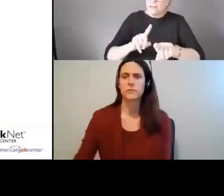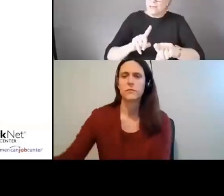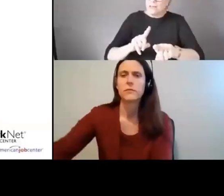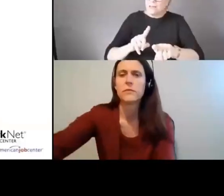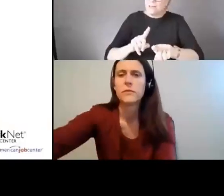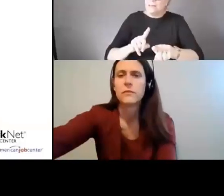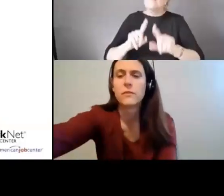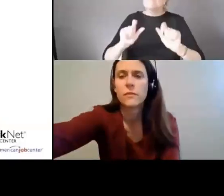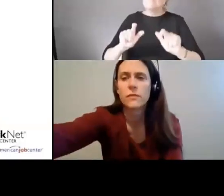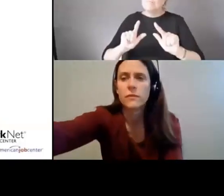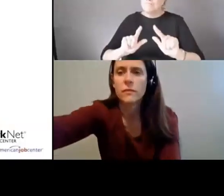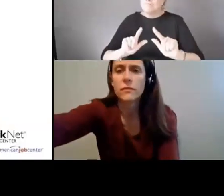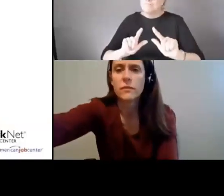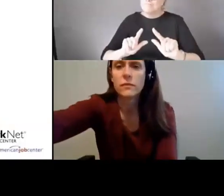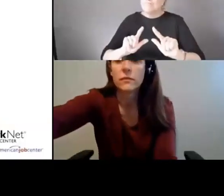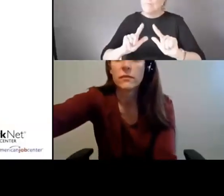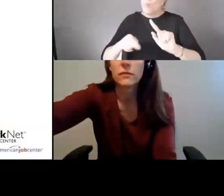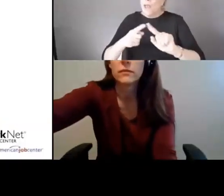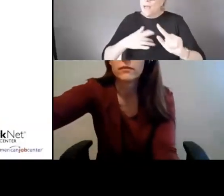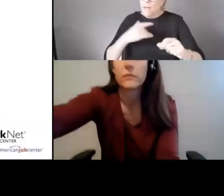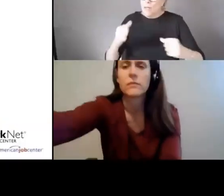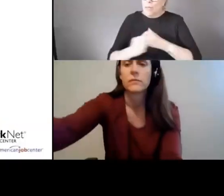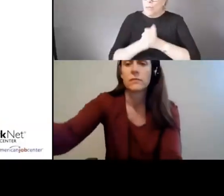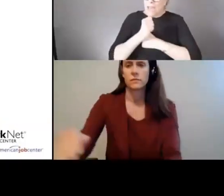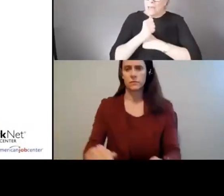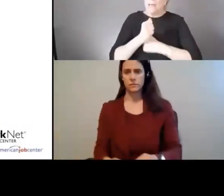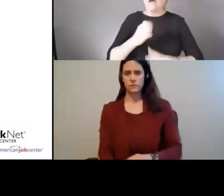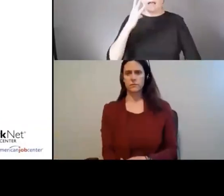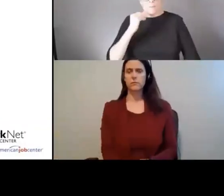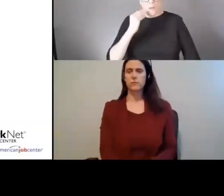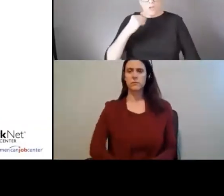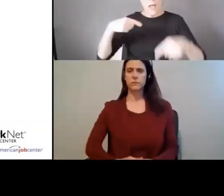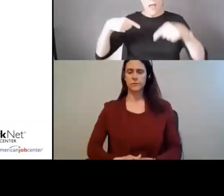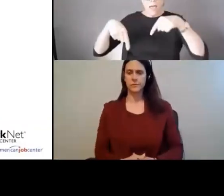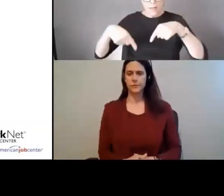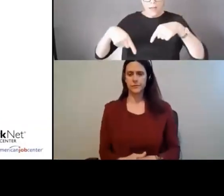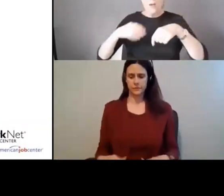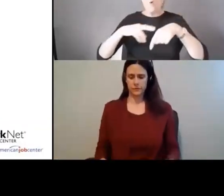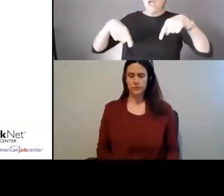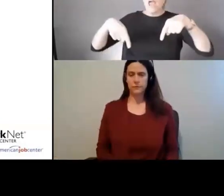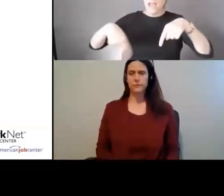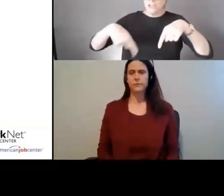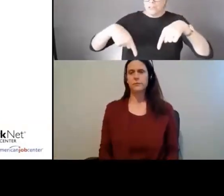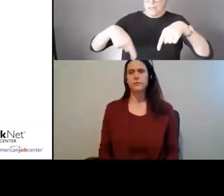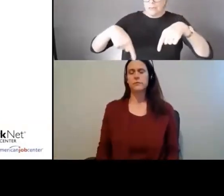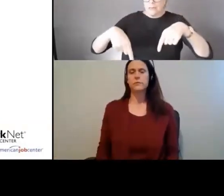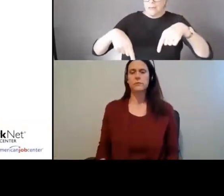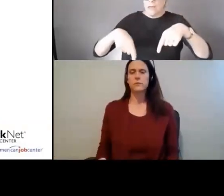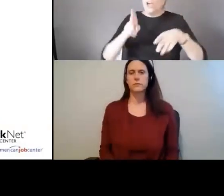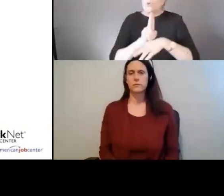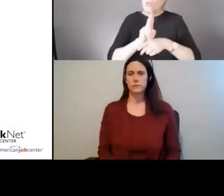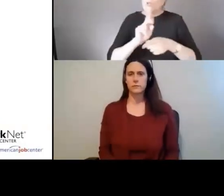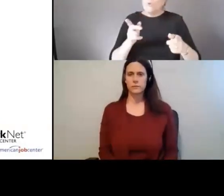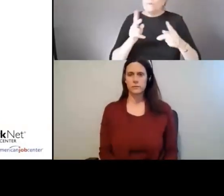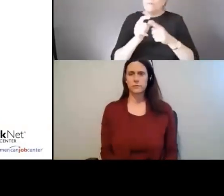feel threatened, I experience anxiety or anxiousness. So you can almost use them